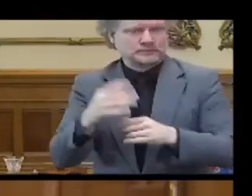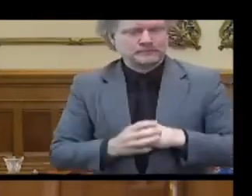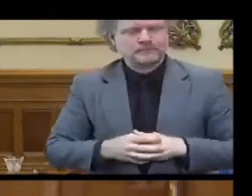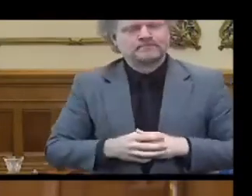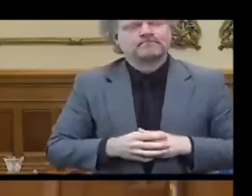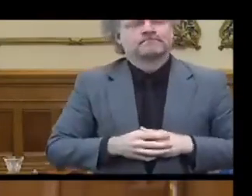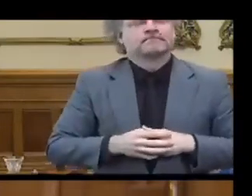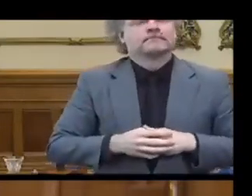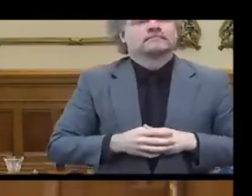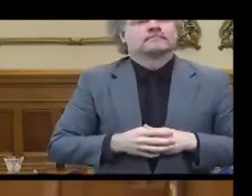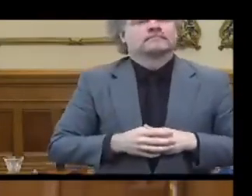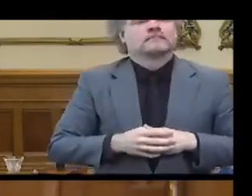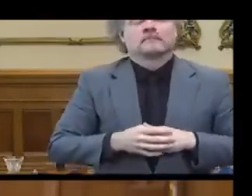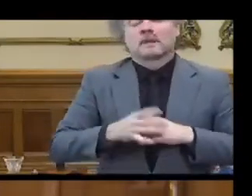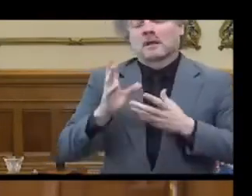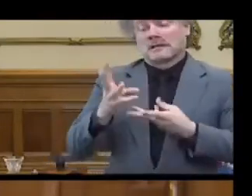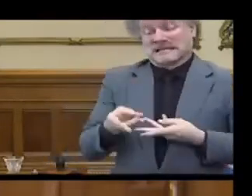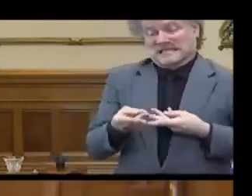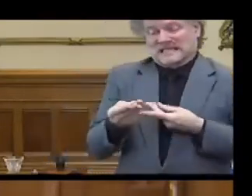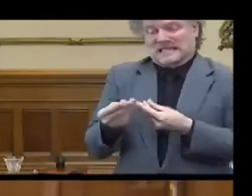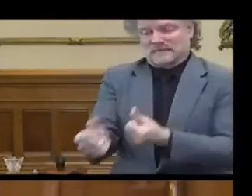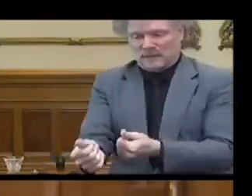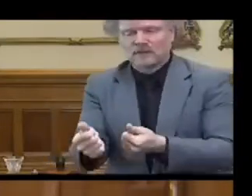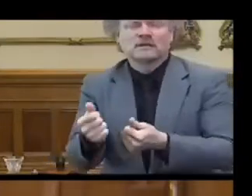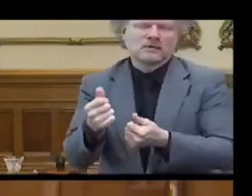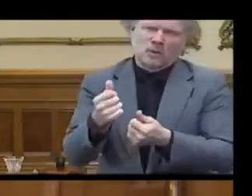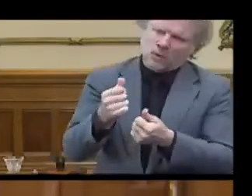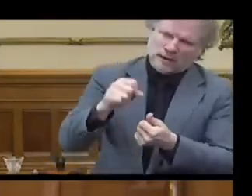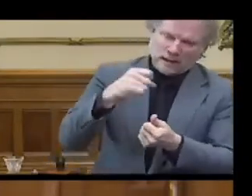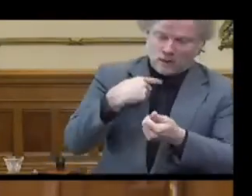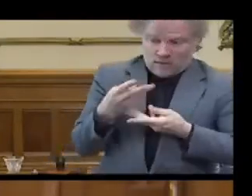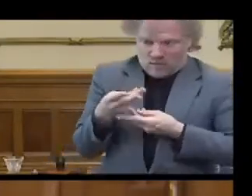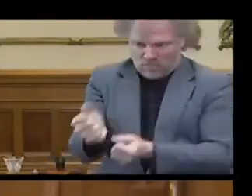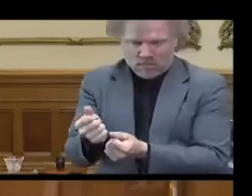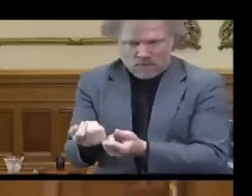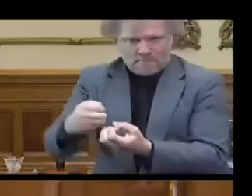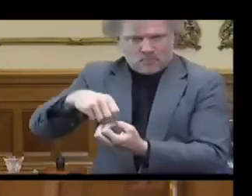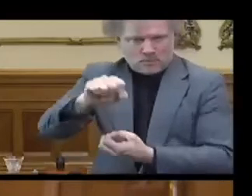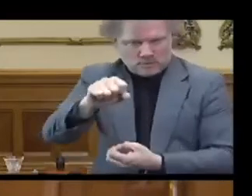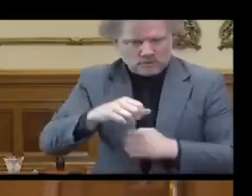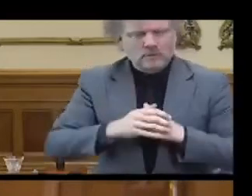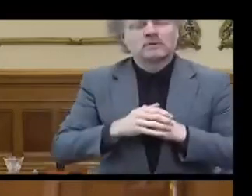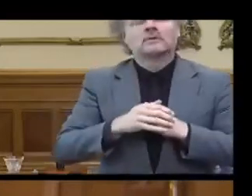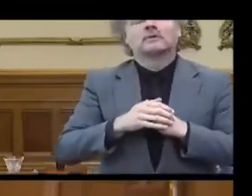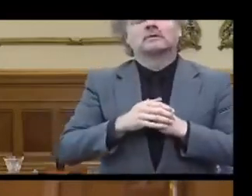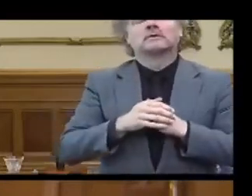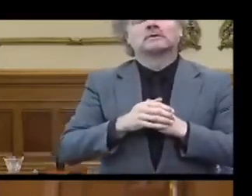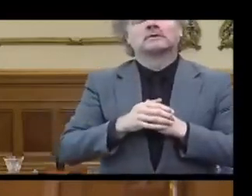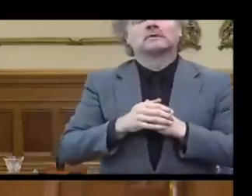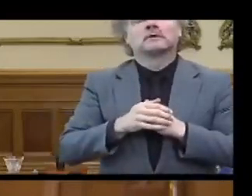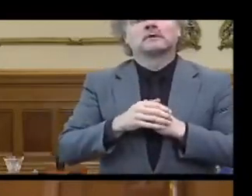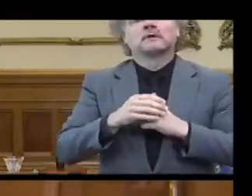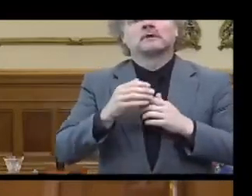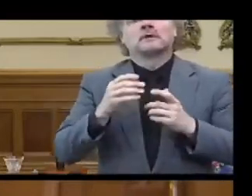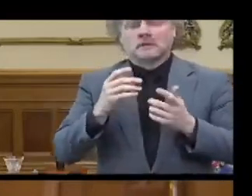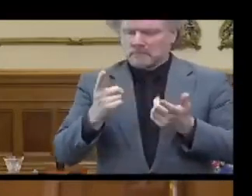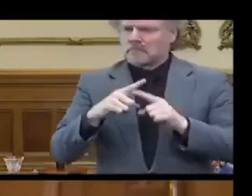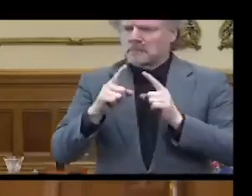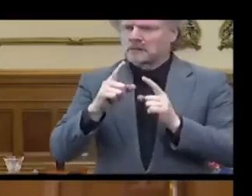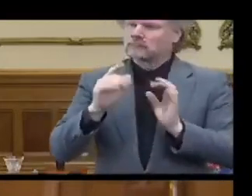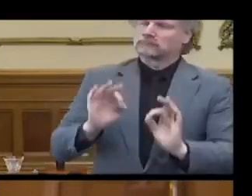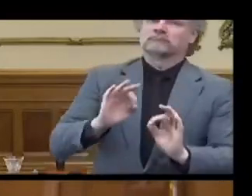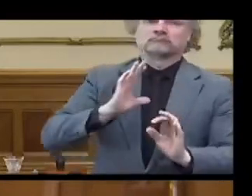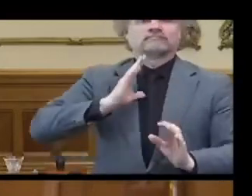as the expenses, we are incurring a lot of expenses, but so that is a combination. We do have the good fortune